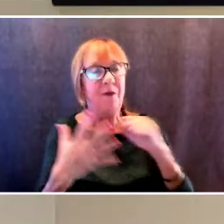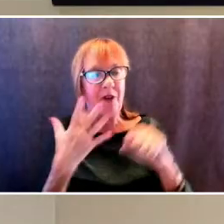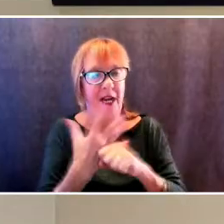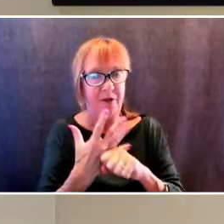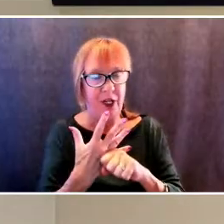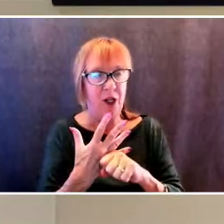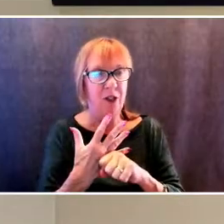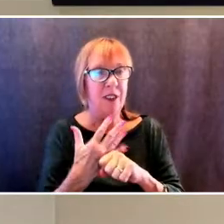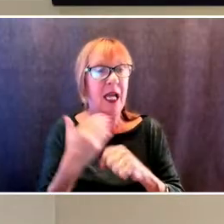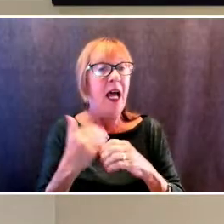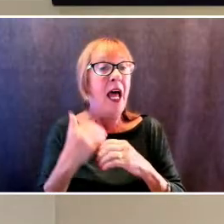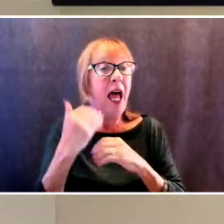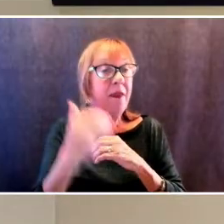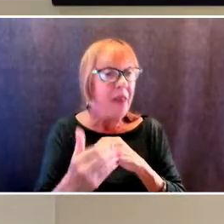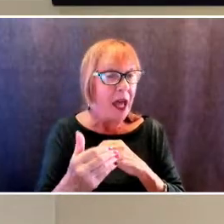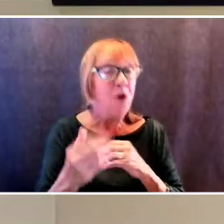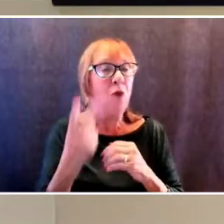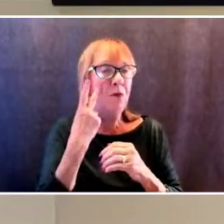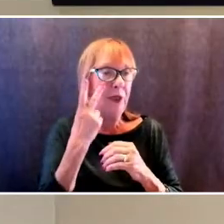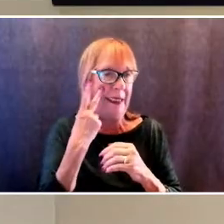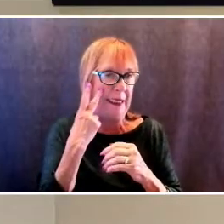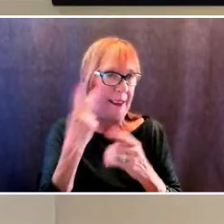it by year after that.